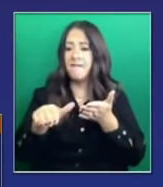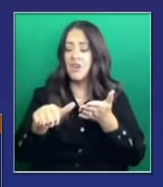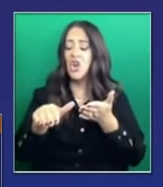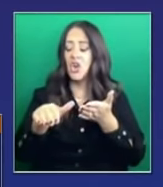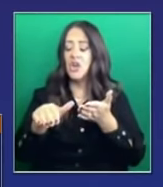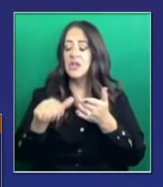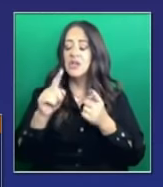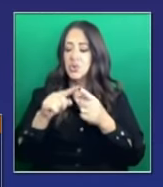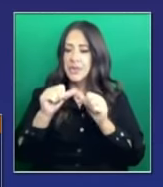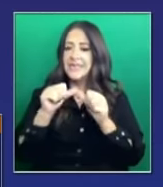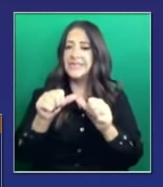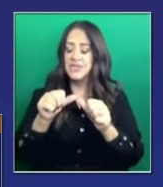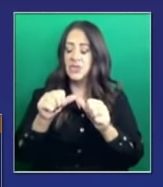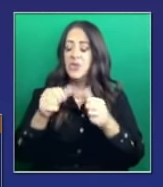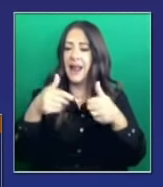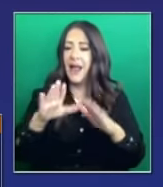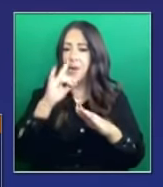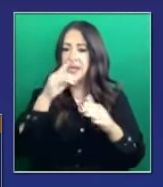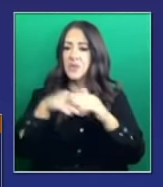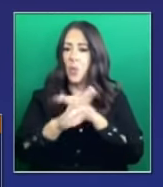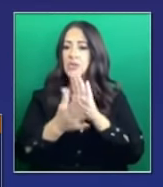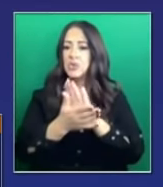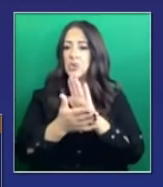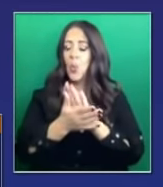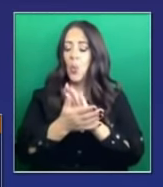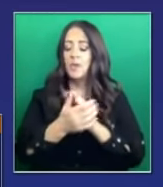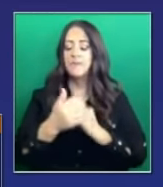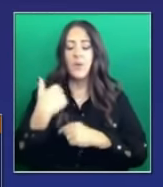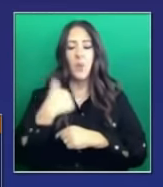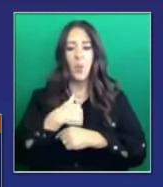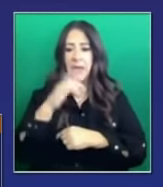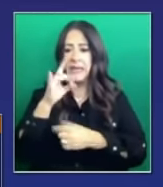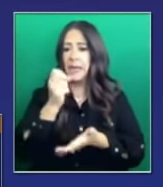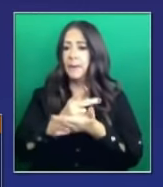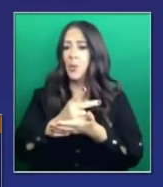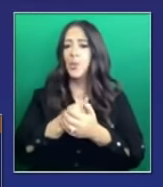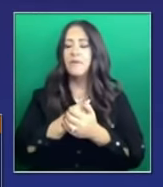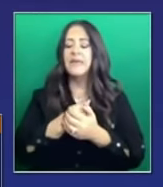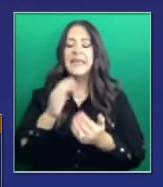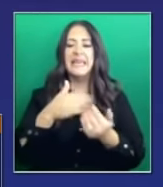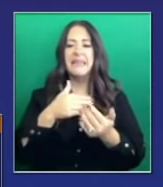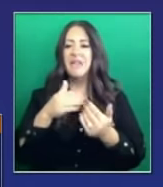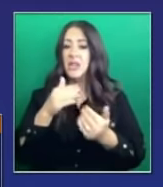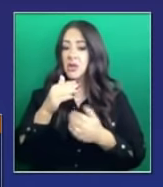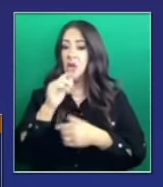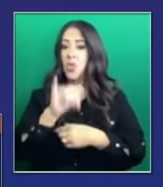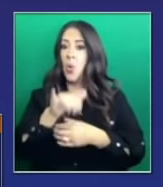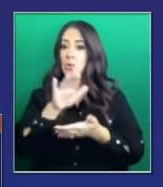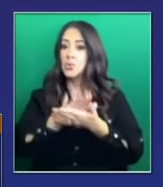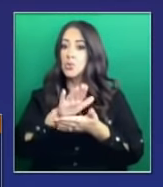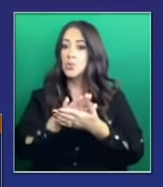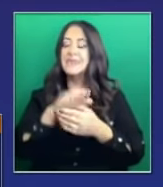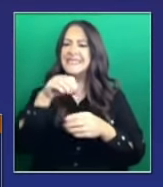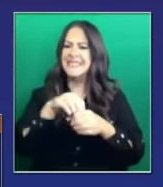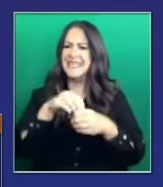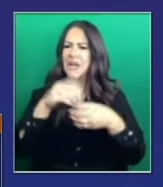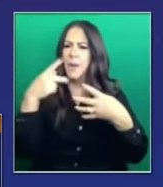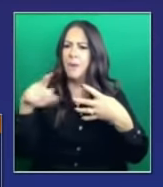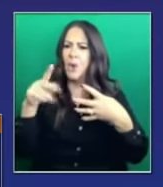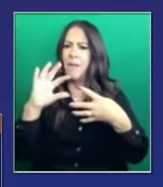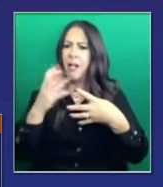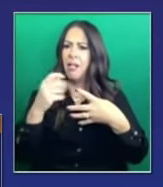in May, even when they're in these more restrictive tiers, the purple tier, you may recall, which we